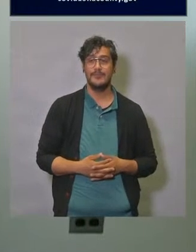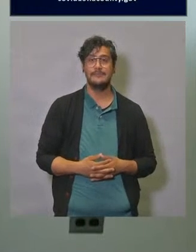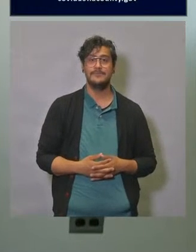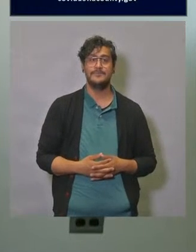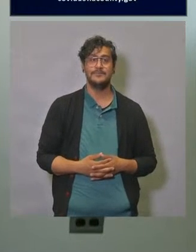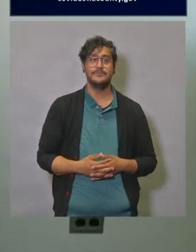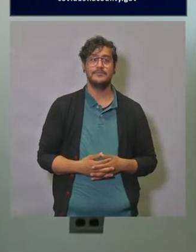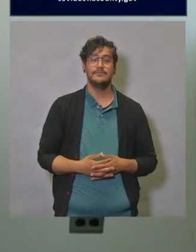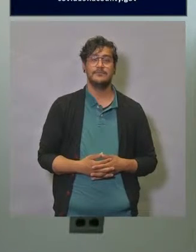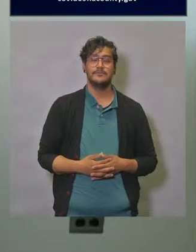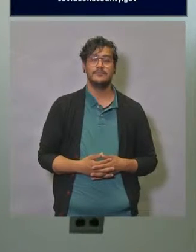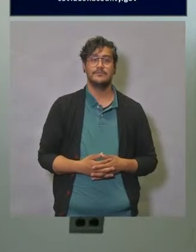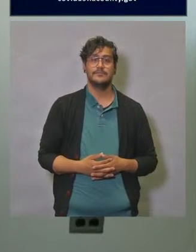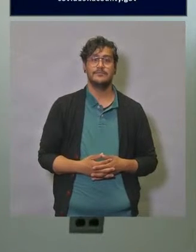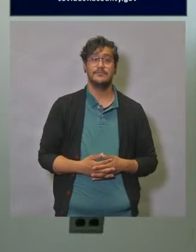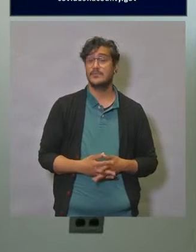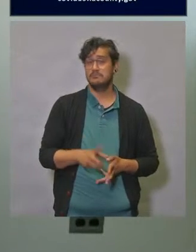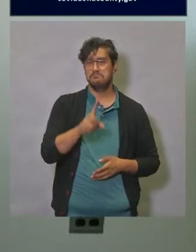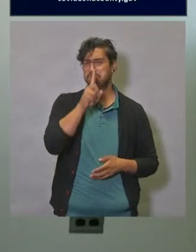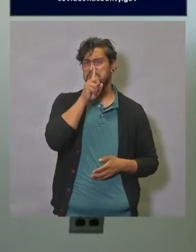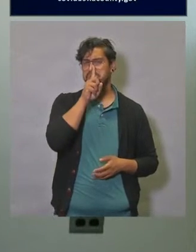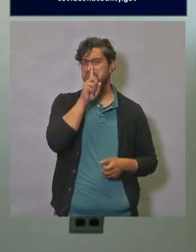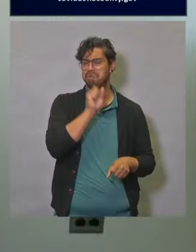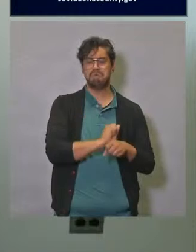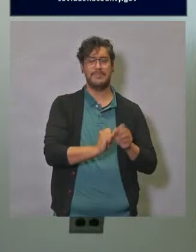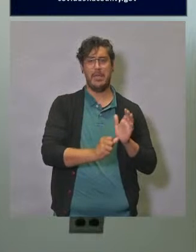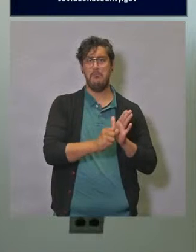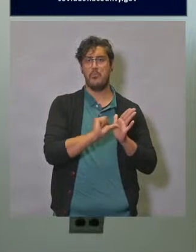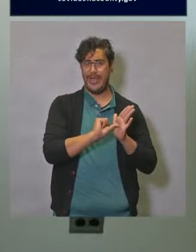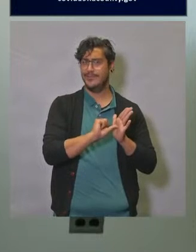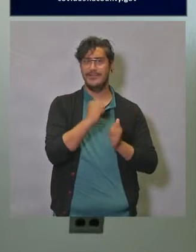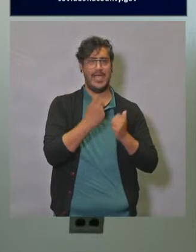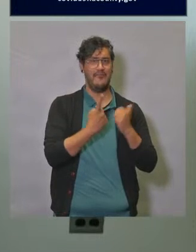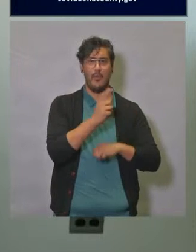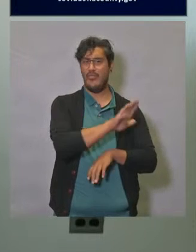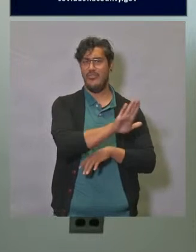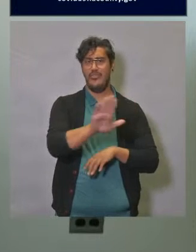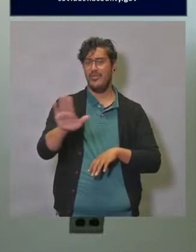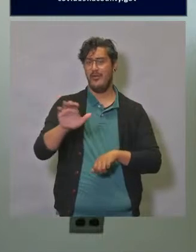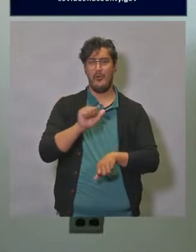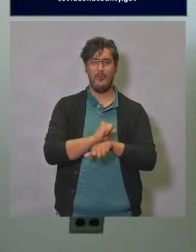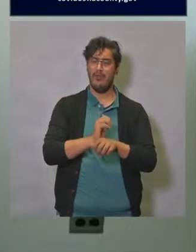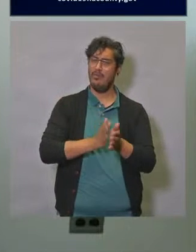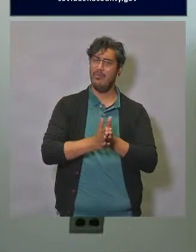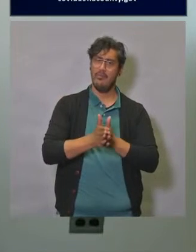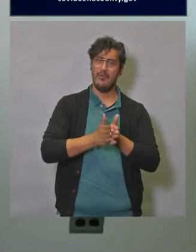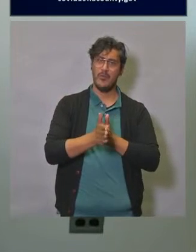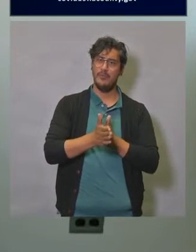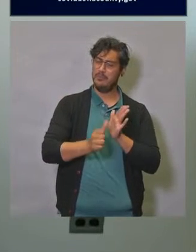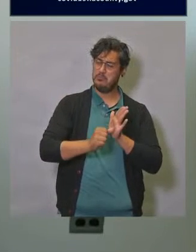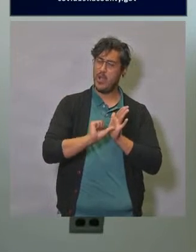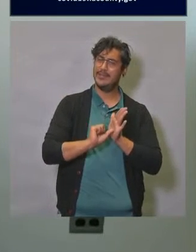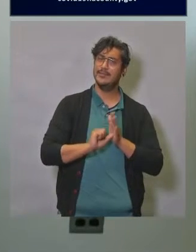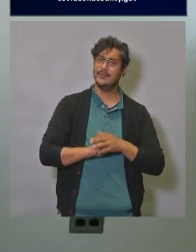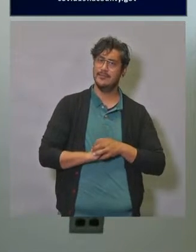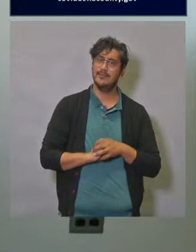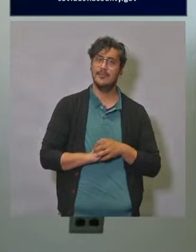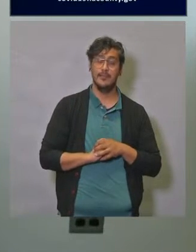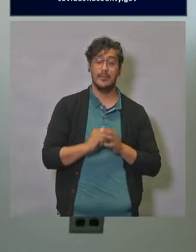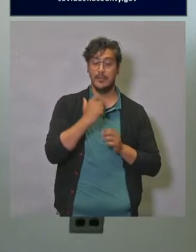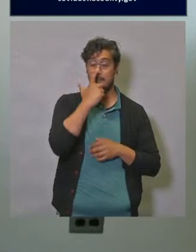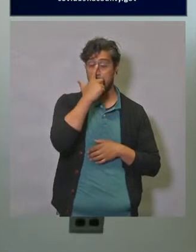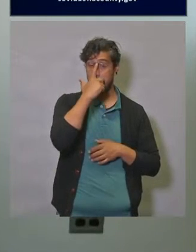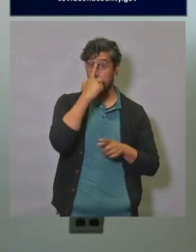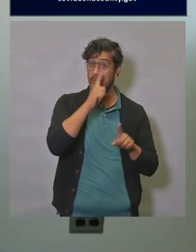transmission if we weren't careful. But I'm really impressed with the work everyone's doing there. And I just ask people, continue to